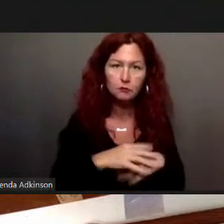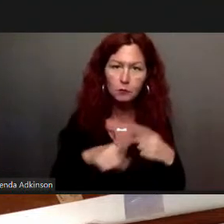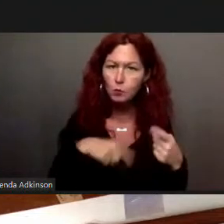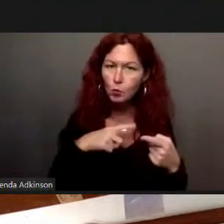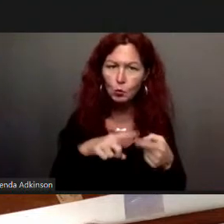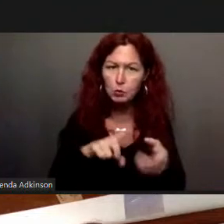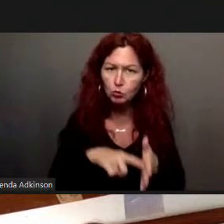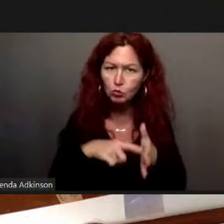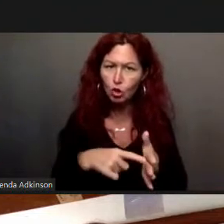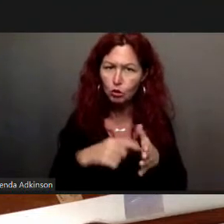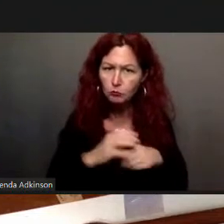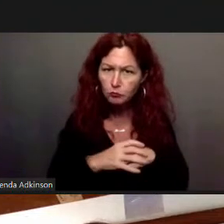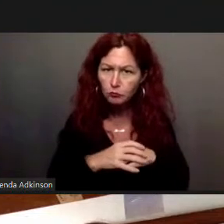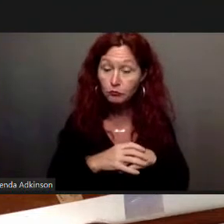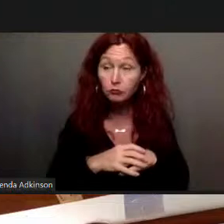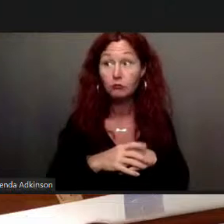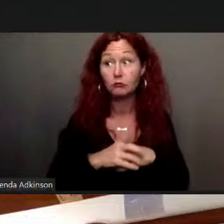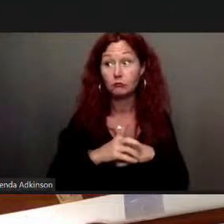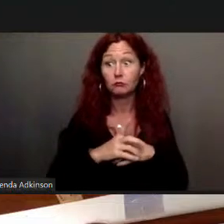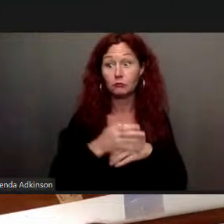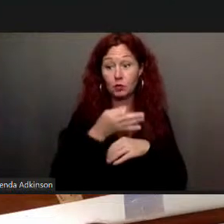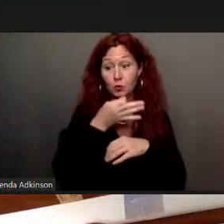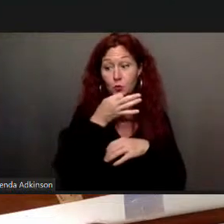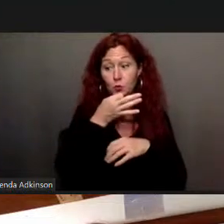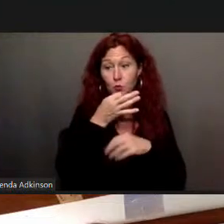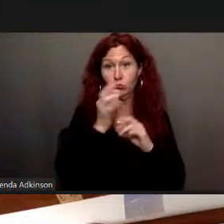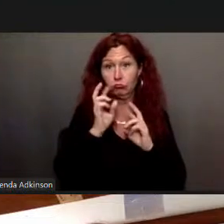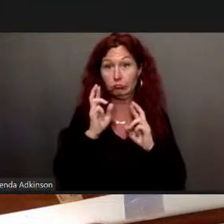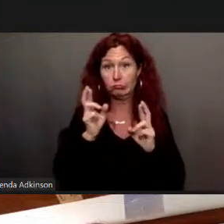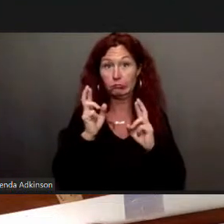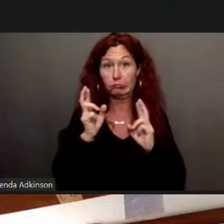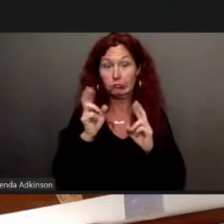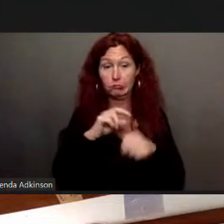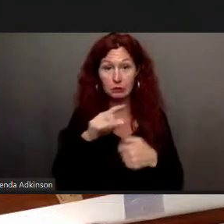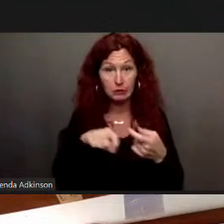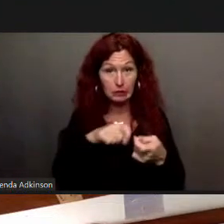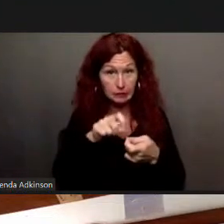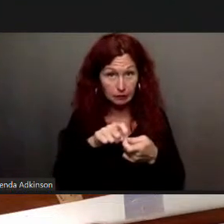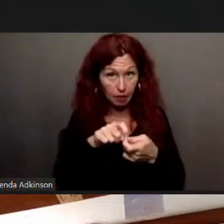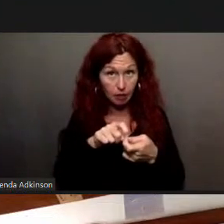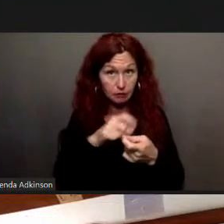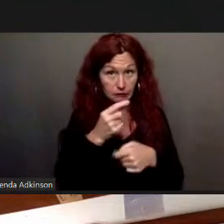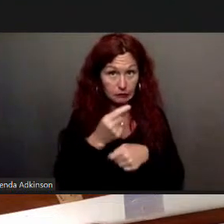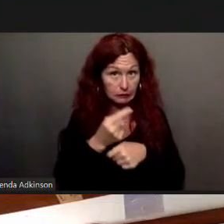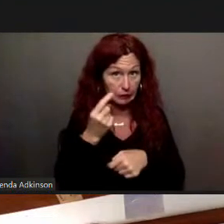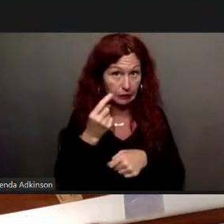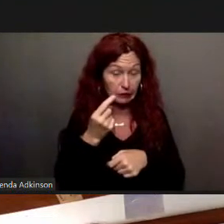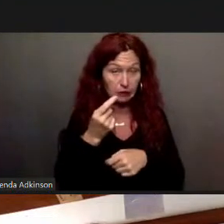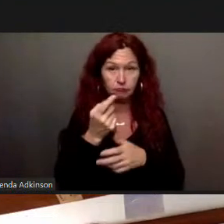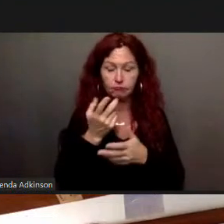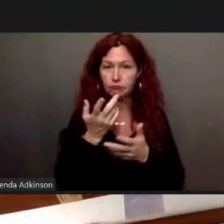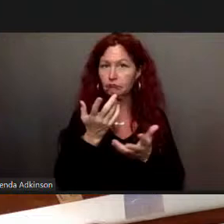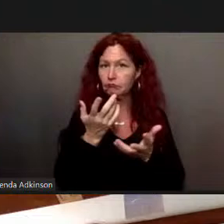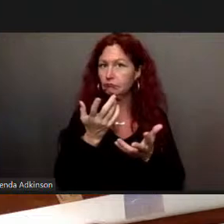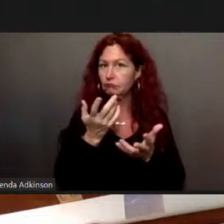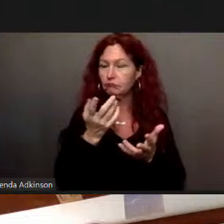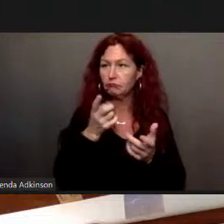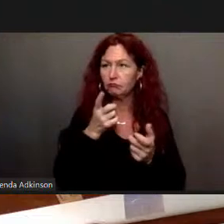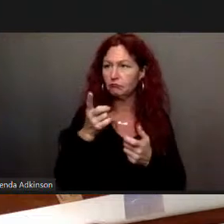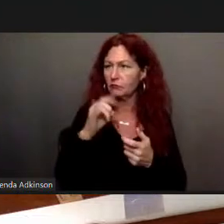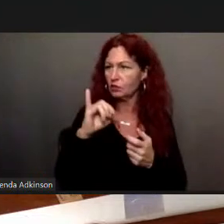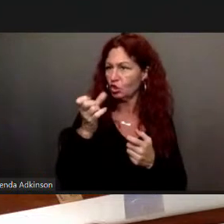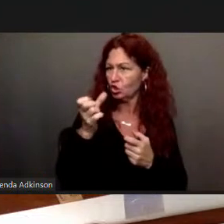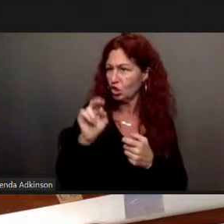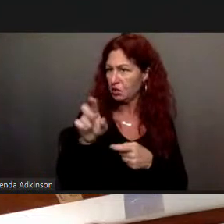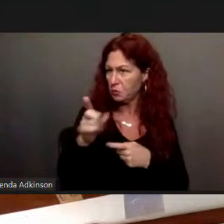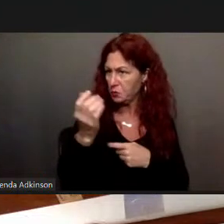possible. Jennifer can give you greater detail of when they are going to be going out. I believe that Alex Munoz, who's our director of